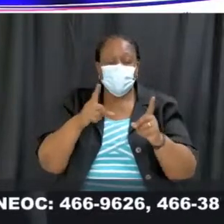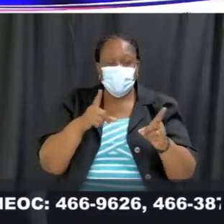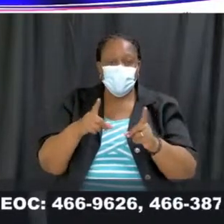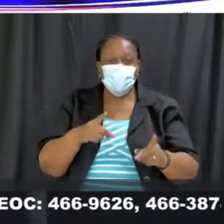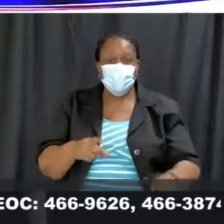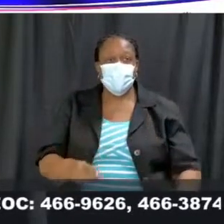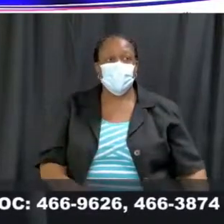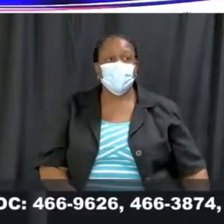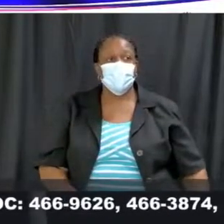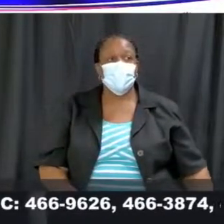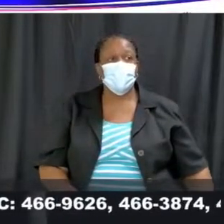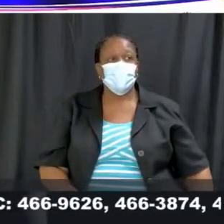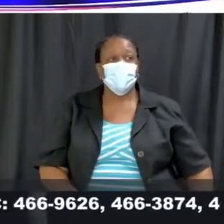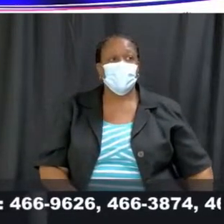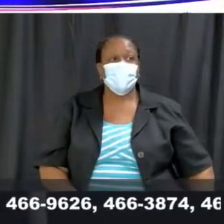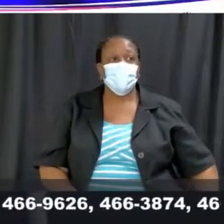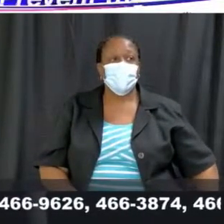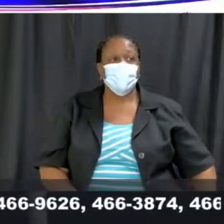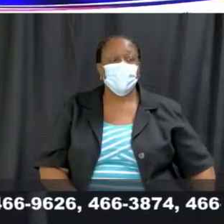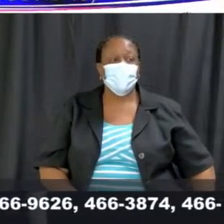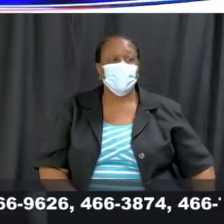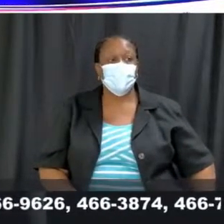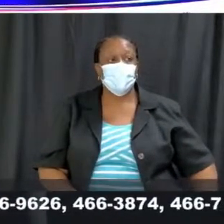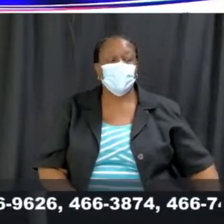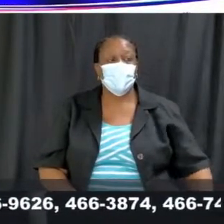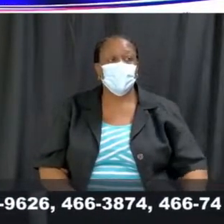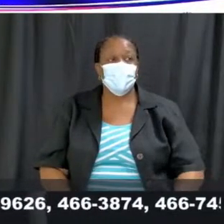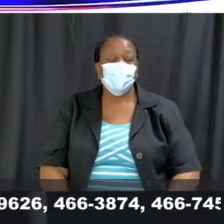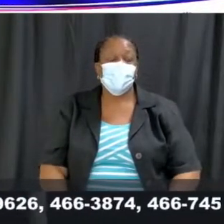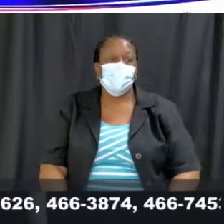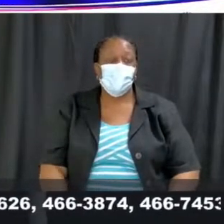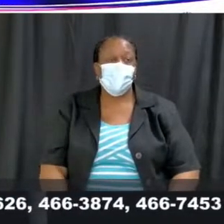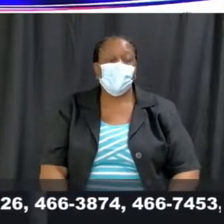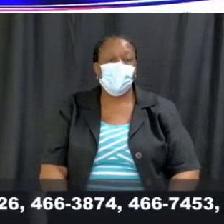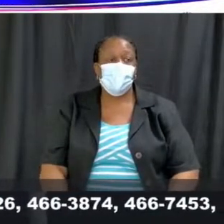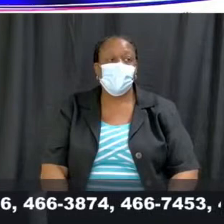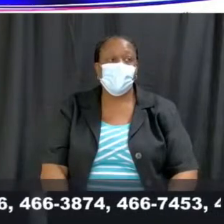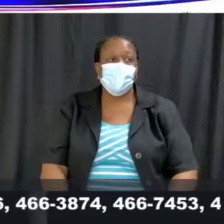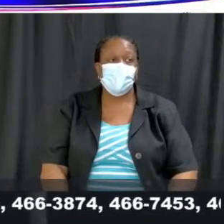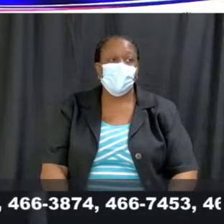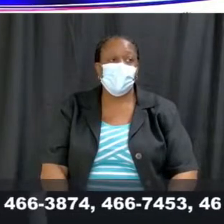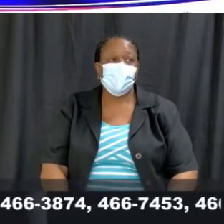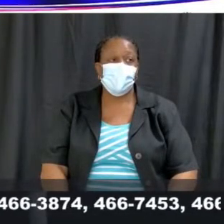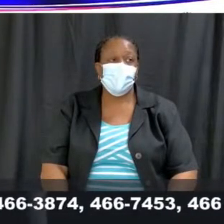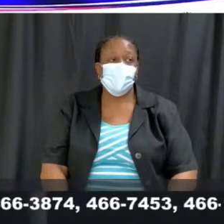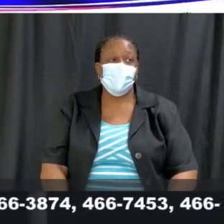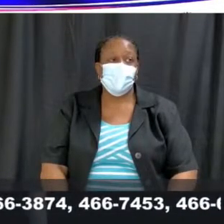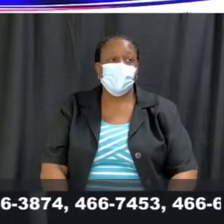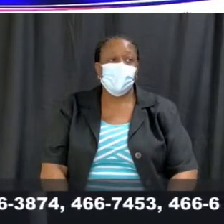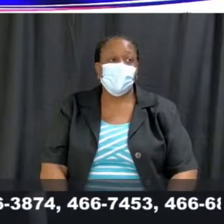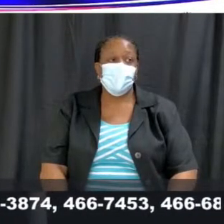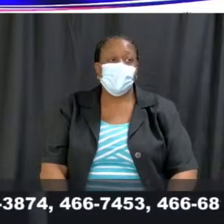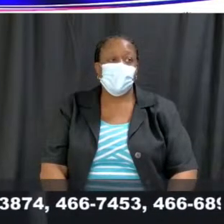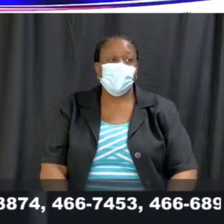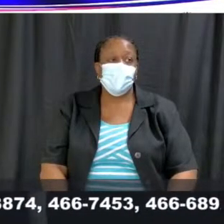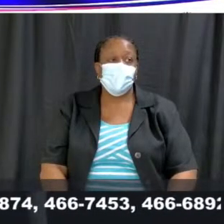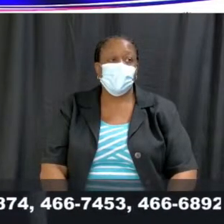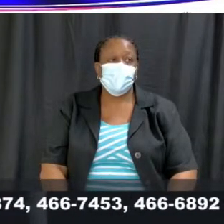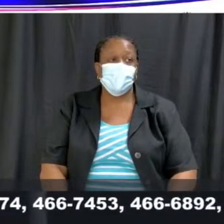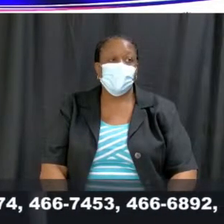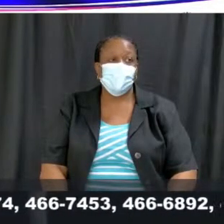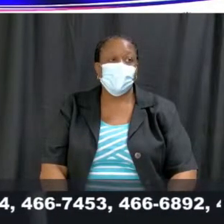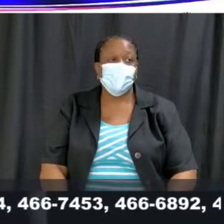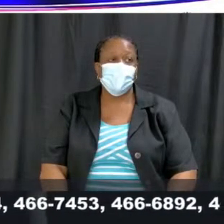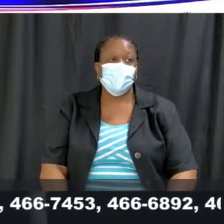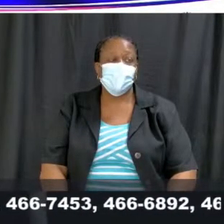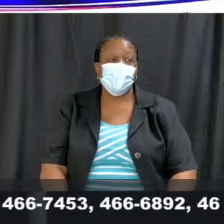condition made, given, or imposed by any officer or other person acting under the authority of this